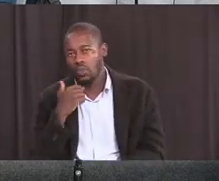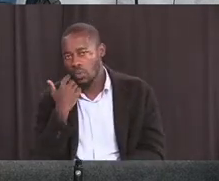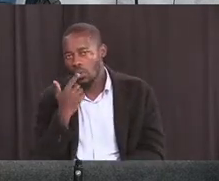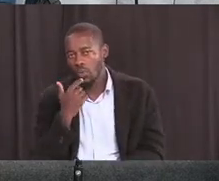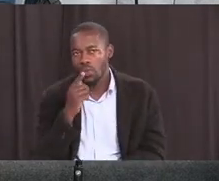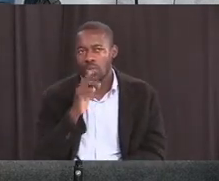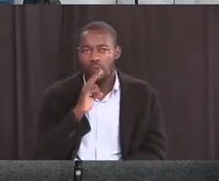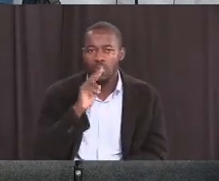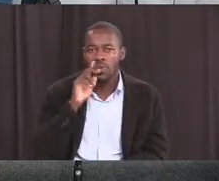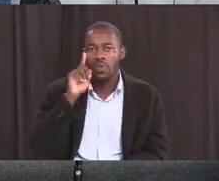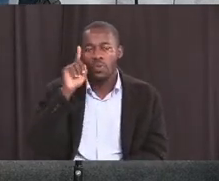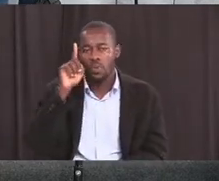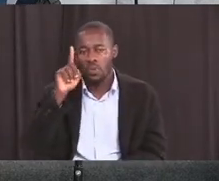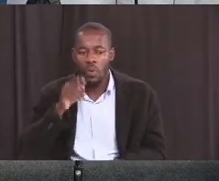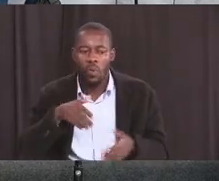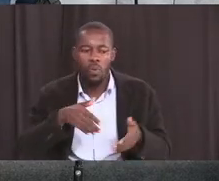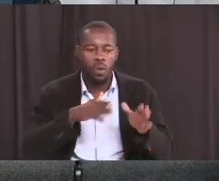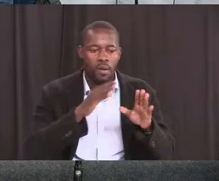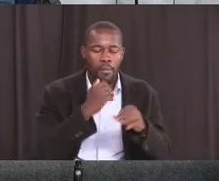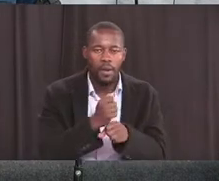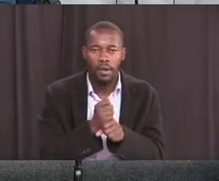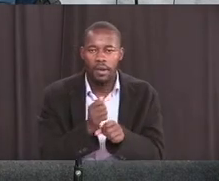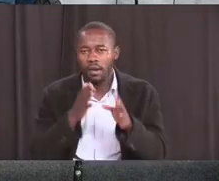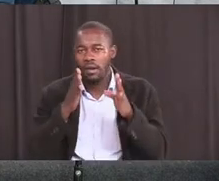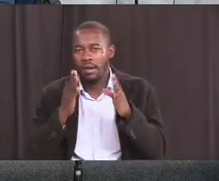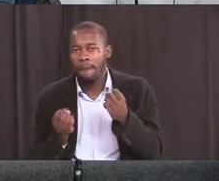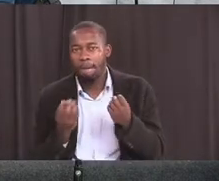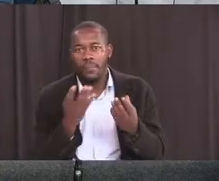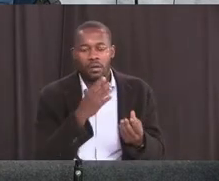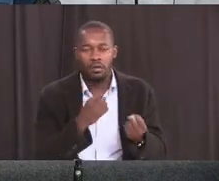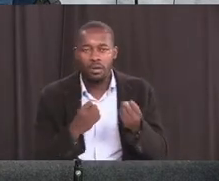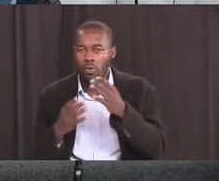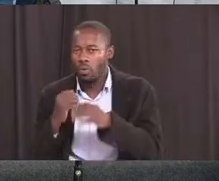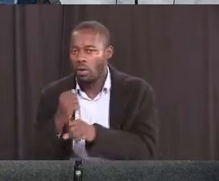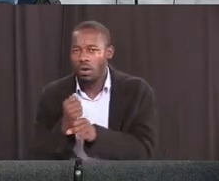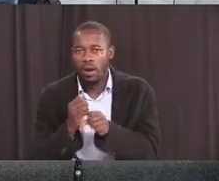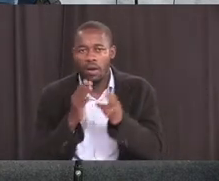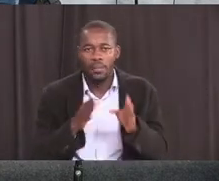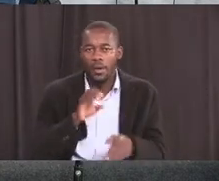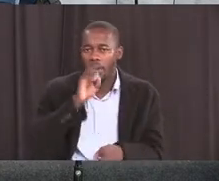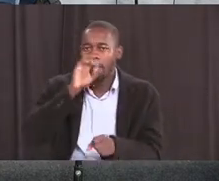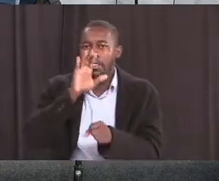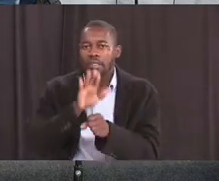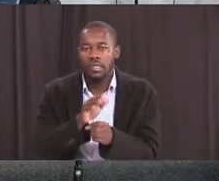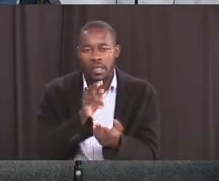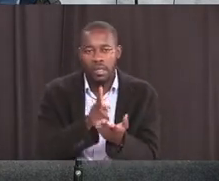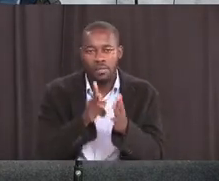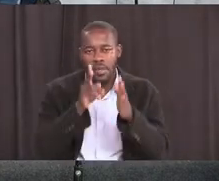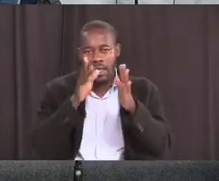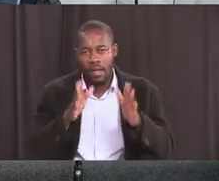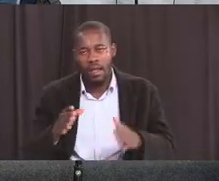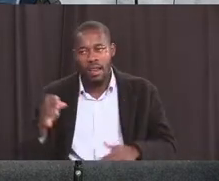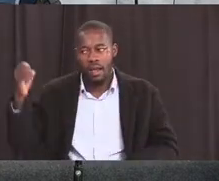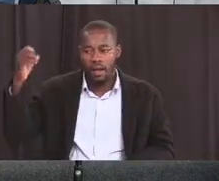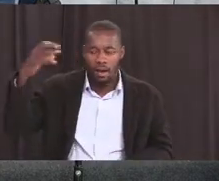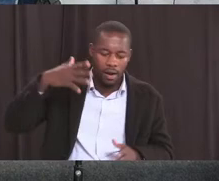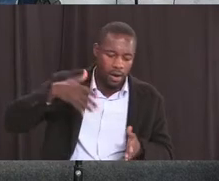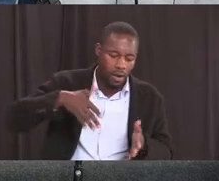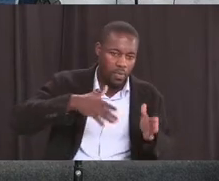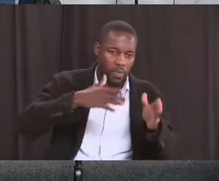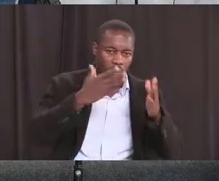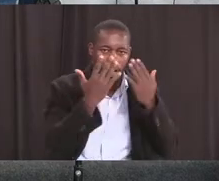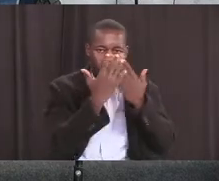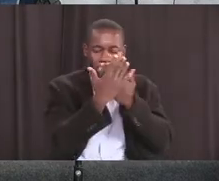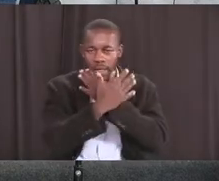are. You are waymaker, miracle worker, promise keeper, light in the darkness, my